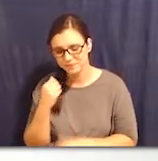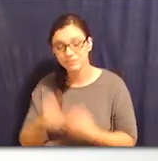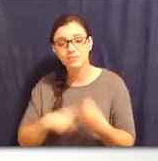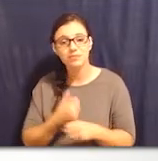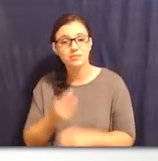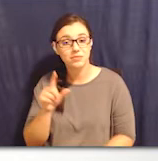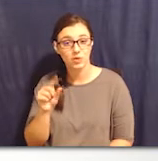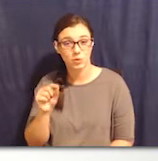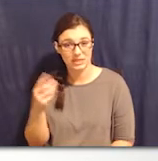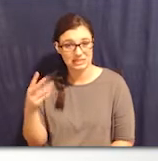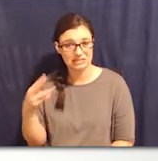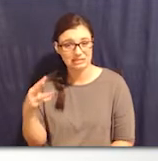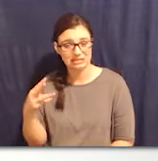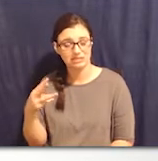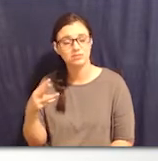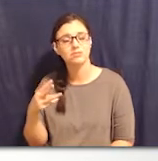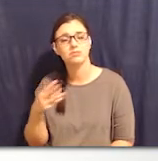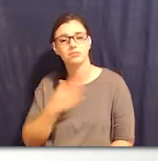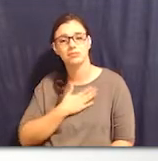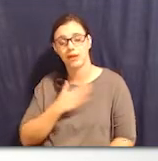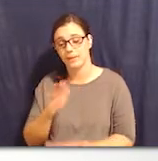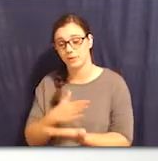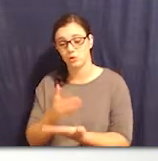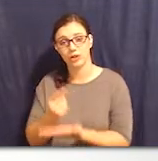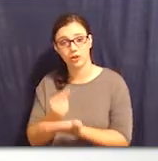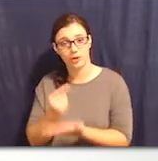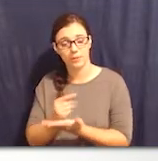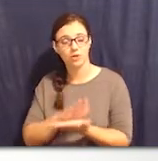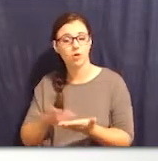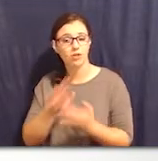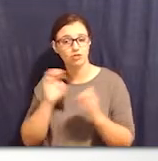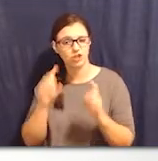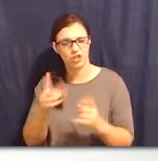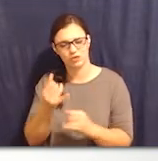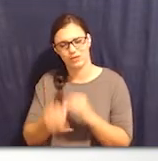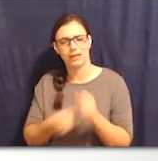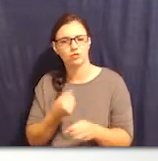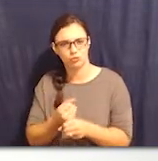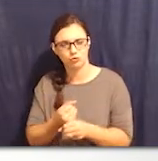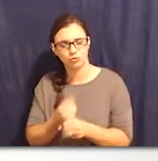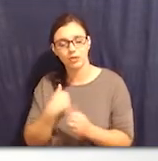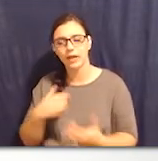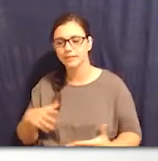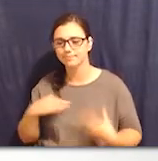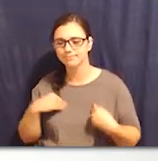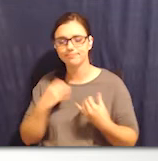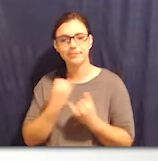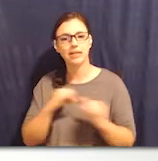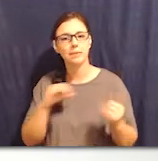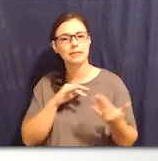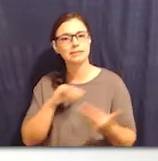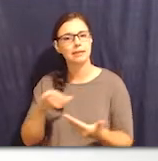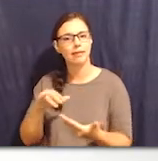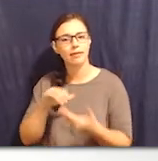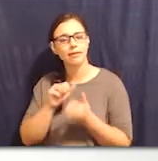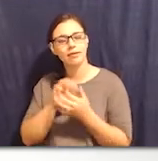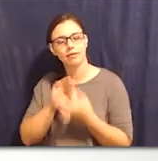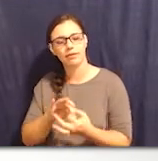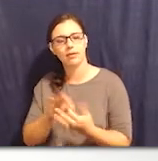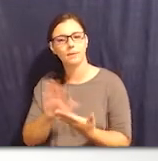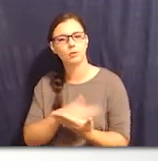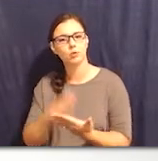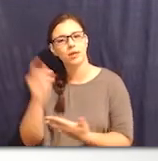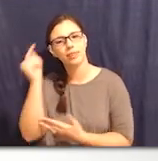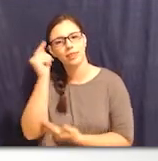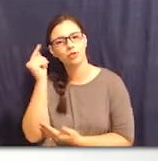Okay, so to be continued, in 2016, during the last year of my music therapy college education, I took an